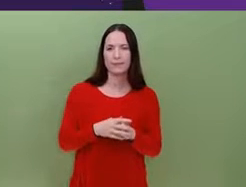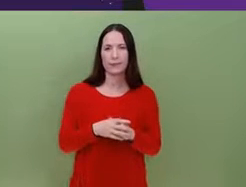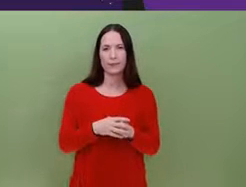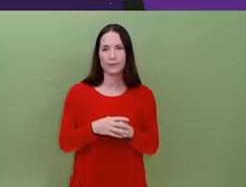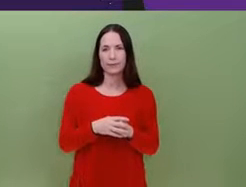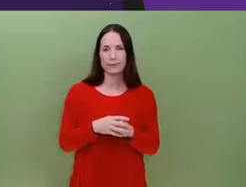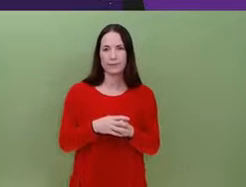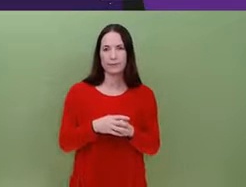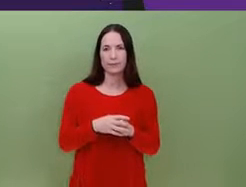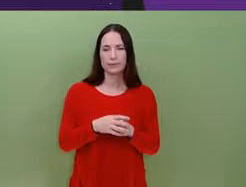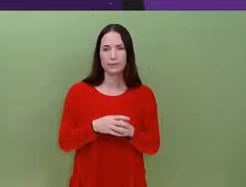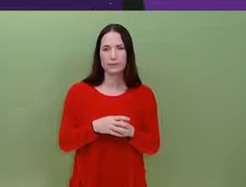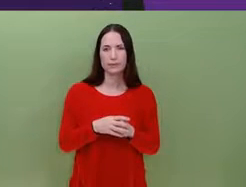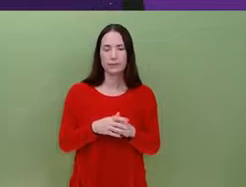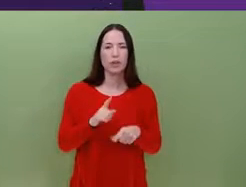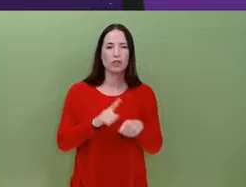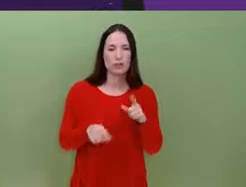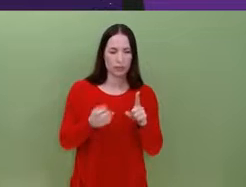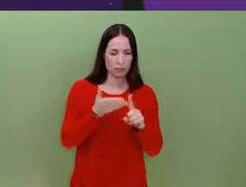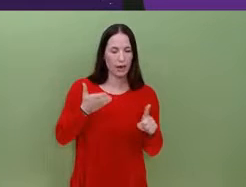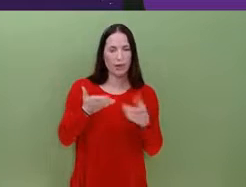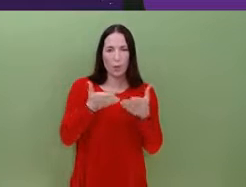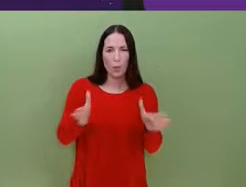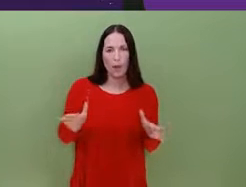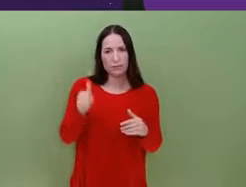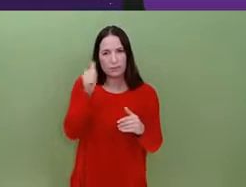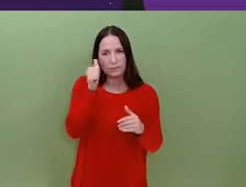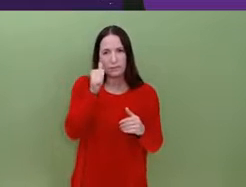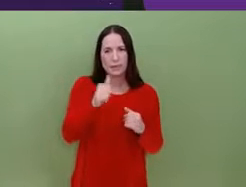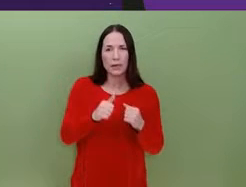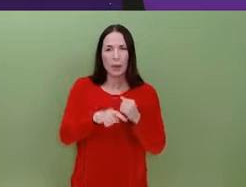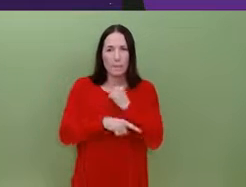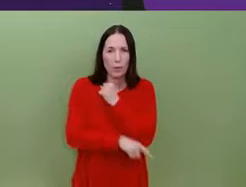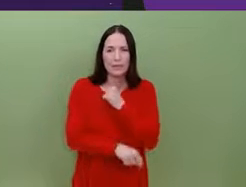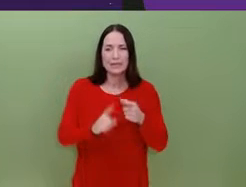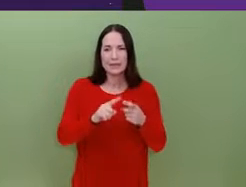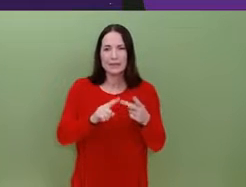Recognize and respond to wider social factors such as poverty, discrimination,